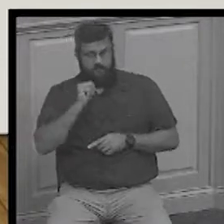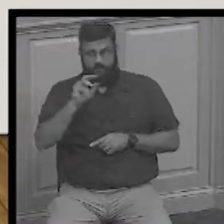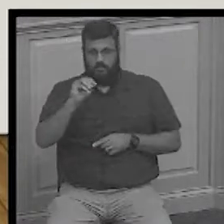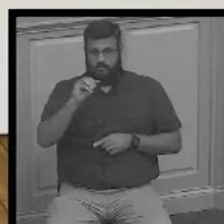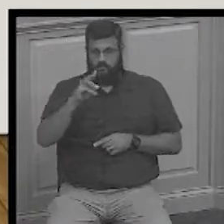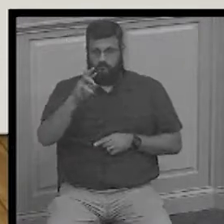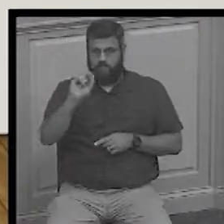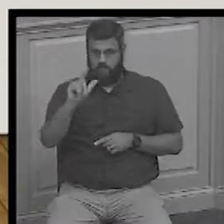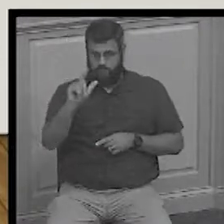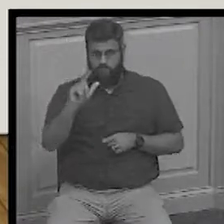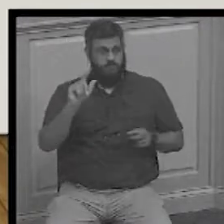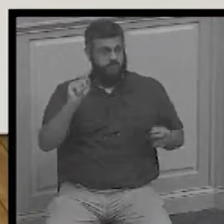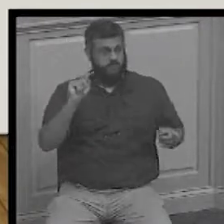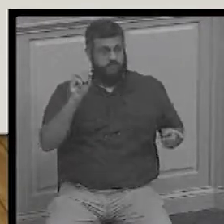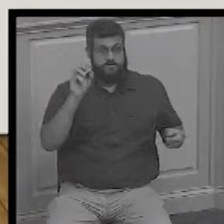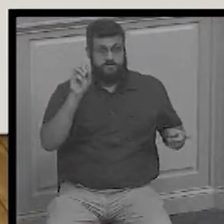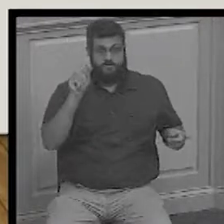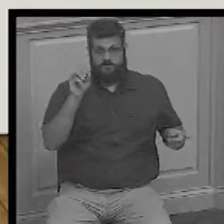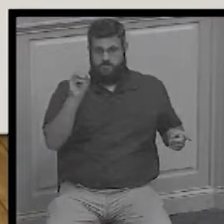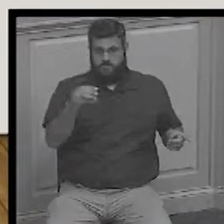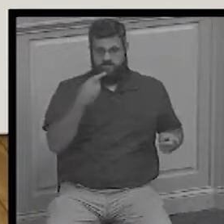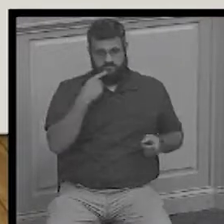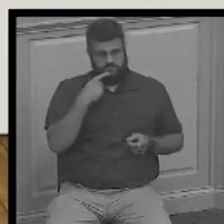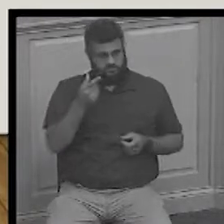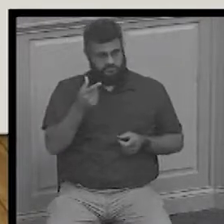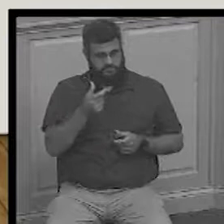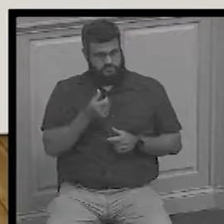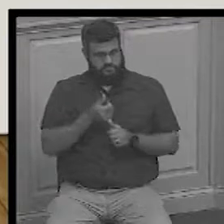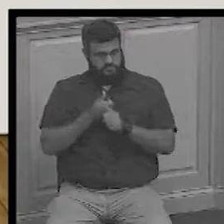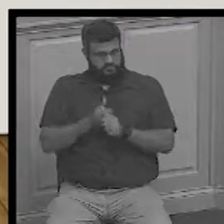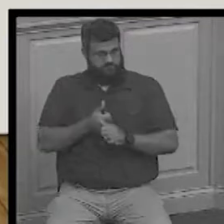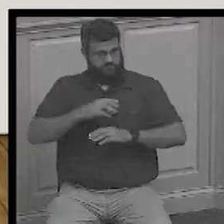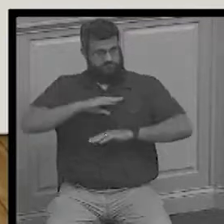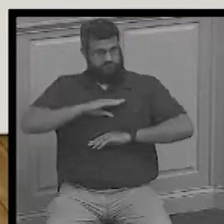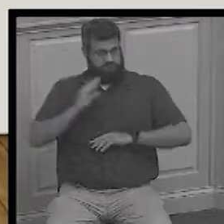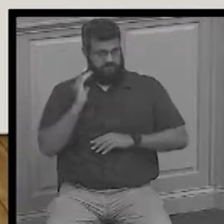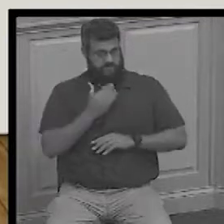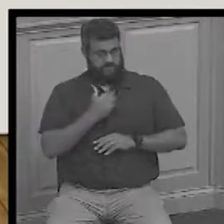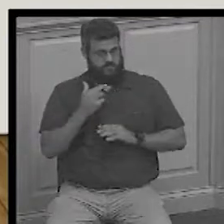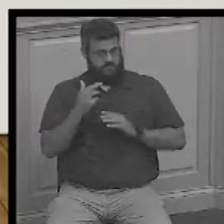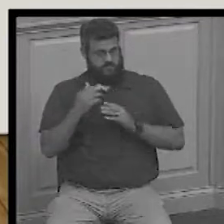sign. It was within the parameters of Okay, current regulations. that's fine. And there had been one